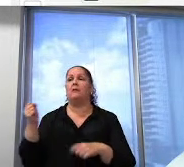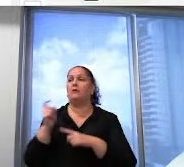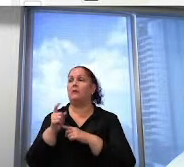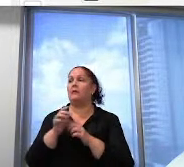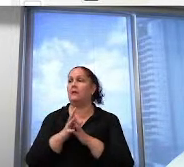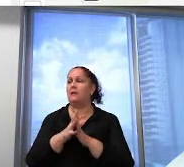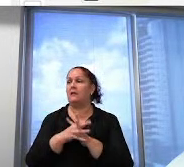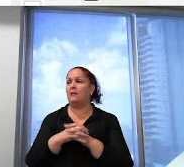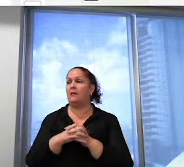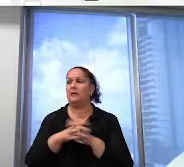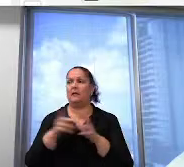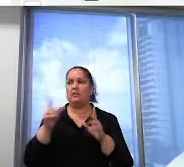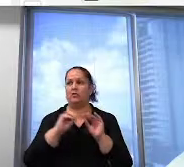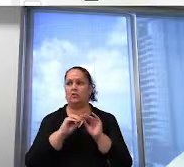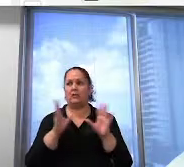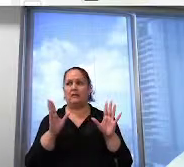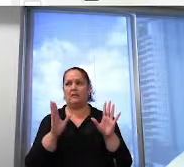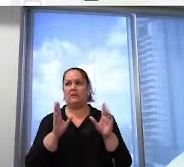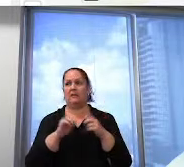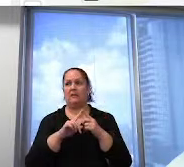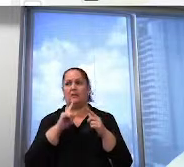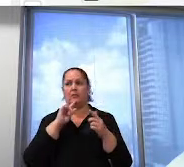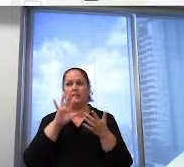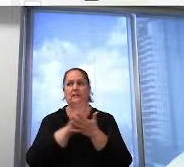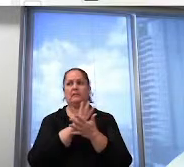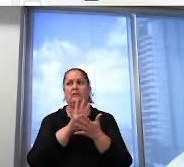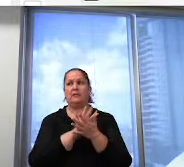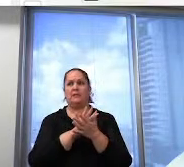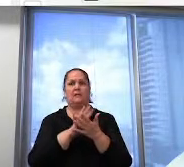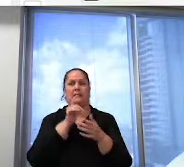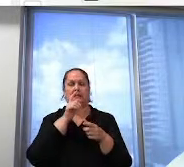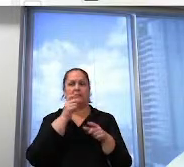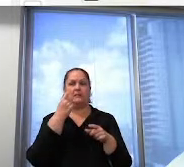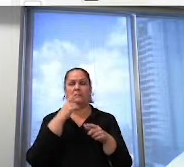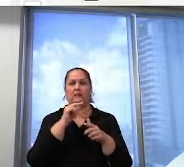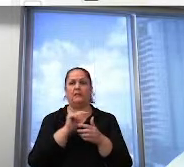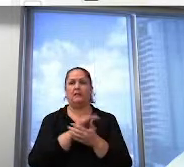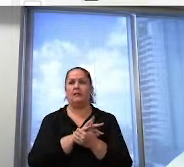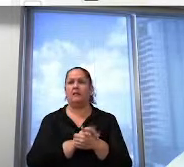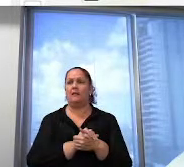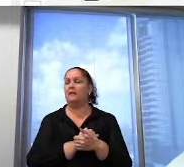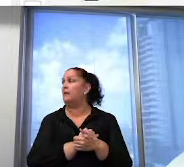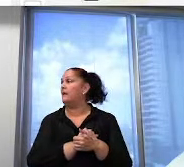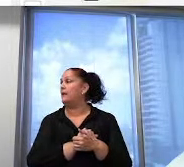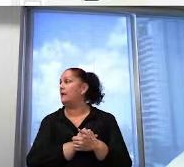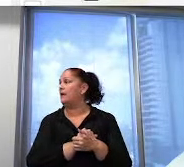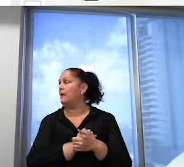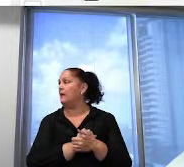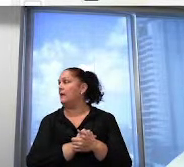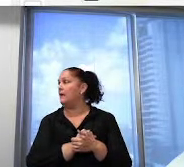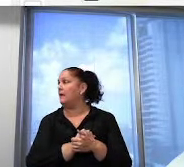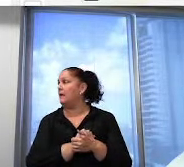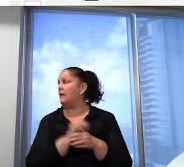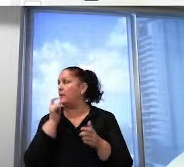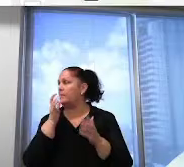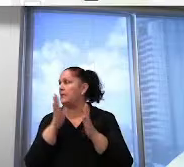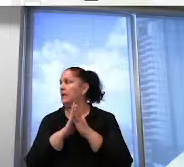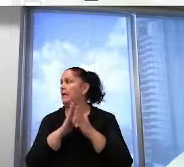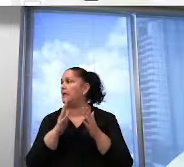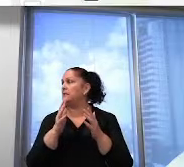can. Could you clarify that if you're referring a document? I didn't catch it. I was gonna